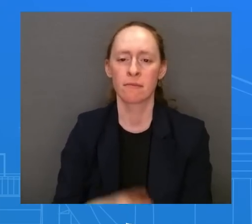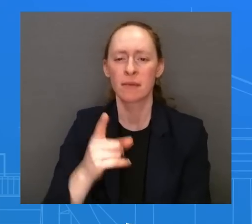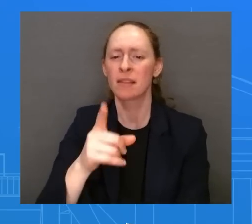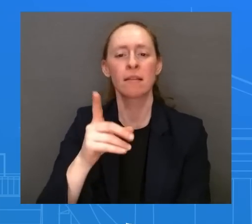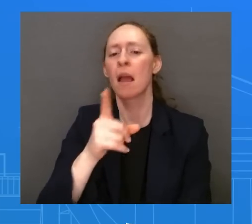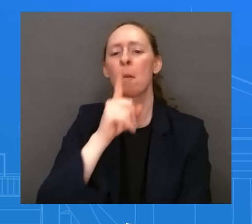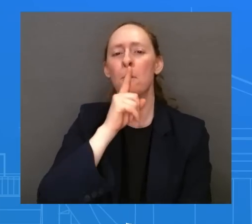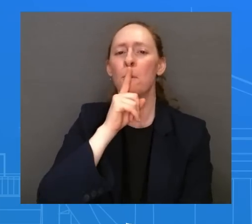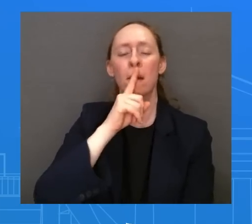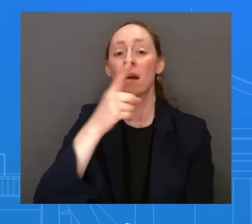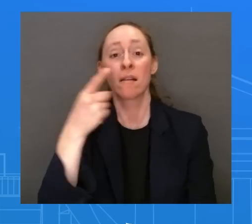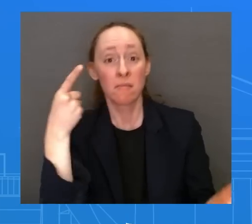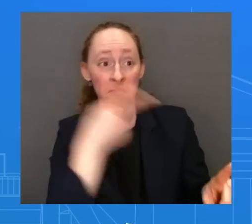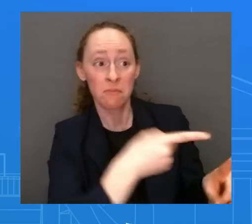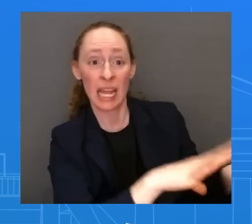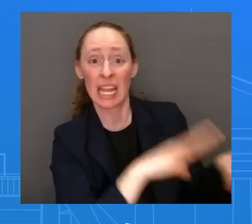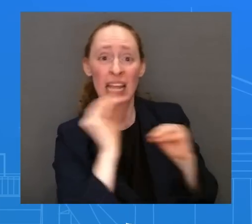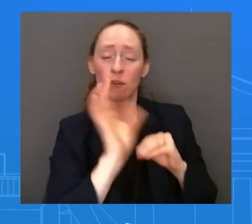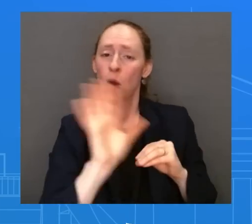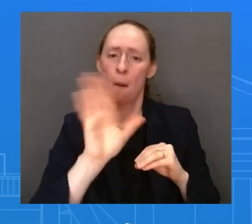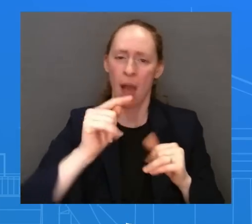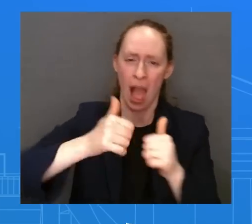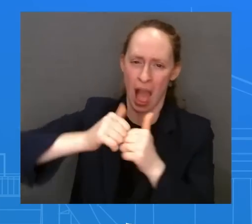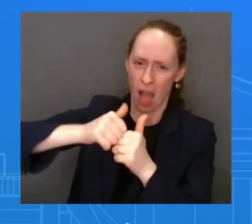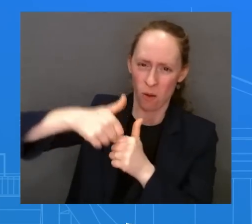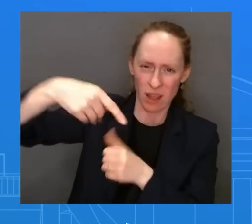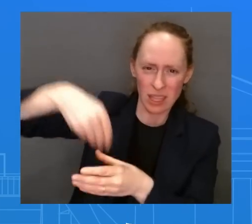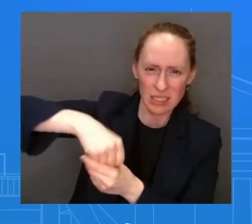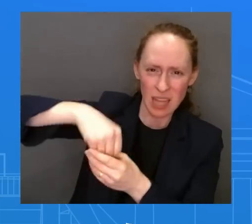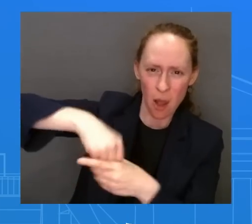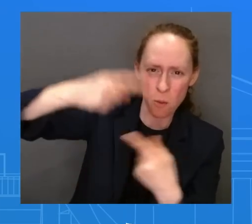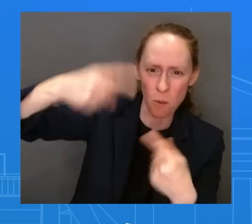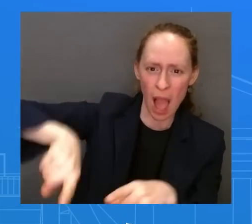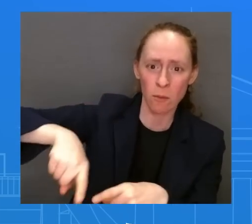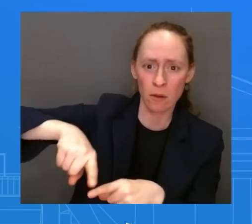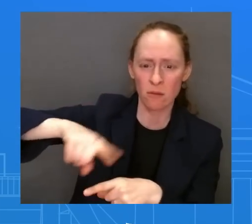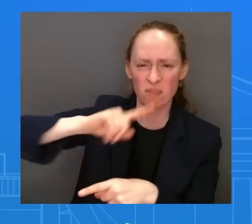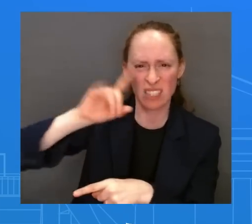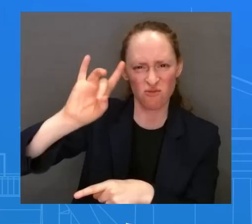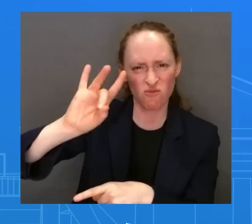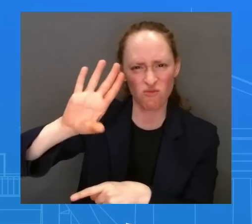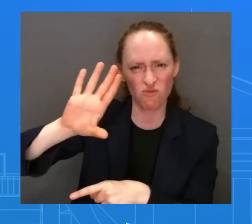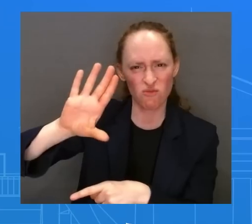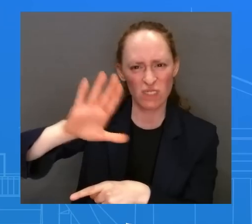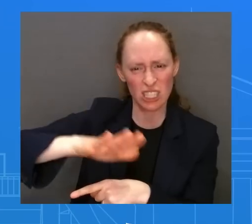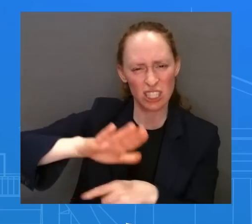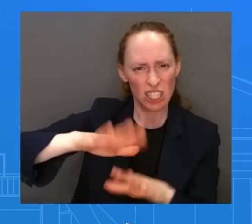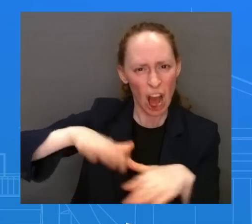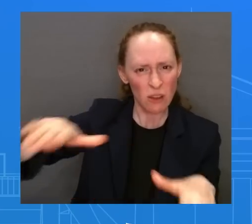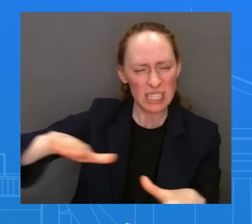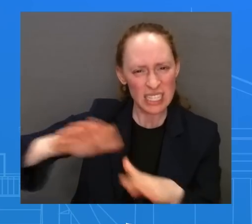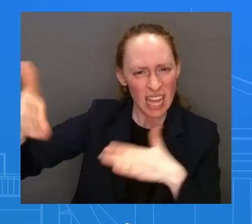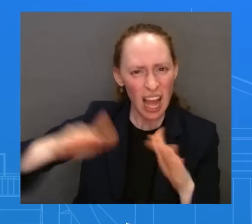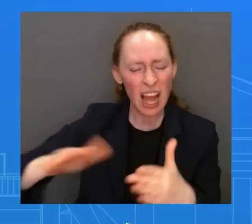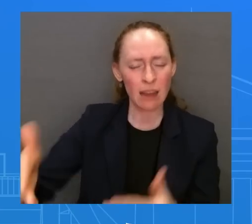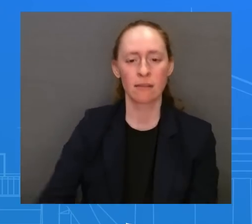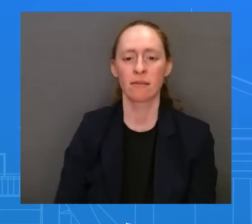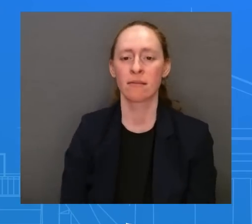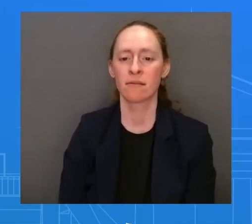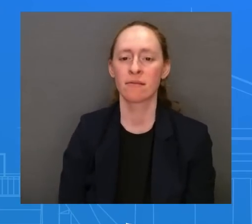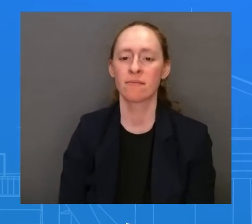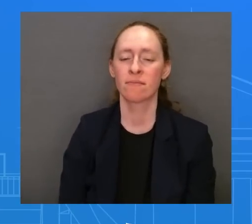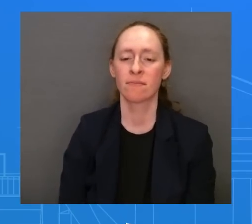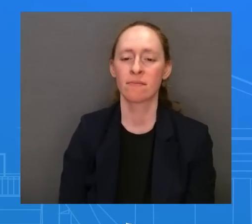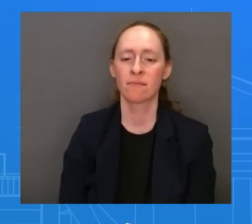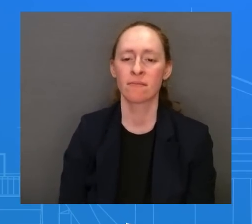there were children being killed there were people hanging off of Air Force jets that were leaving and you're saying that you guys are proud of